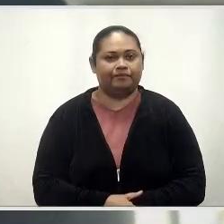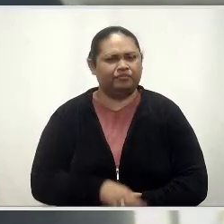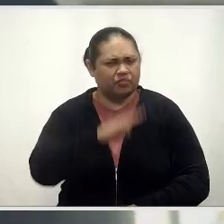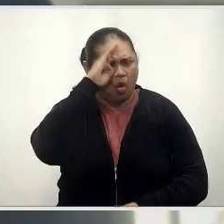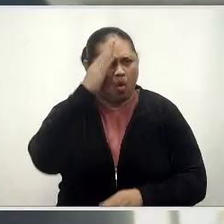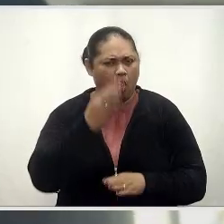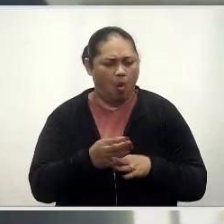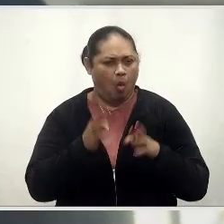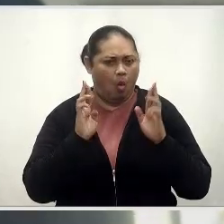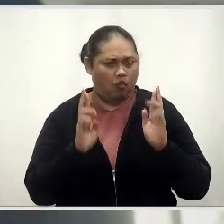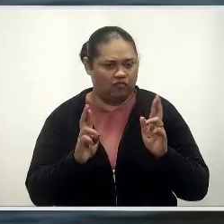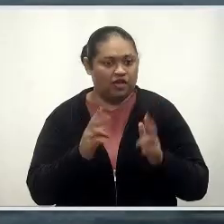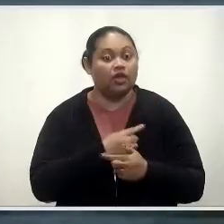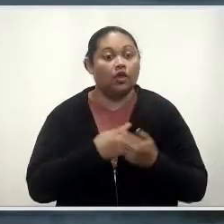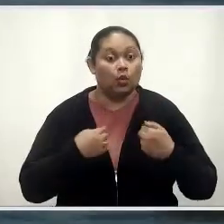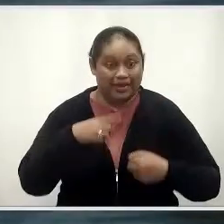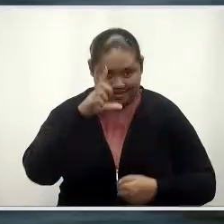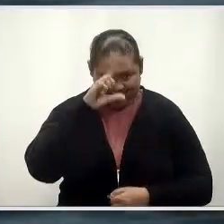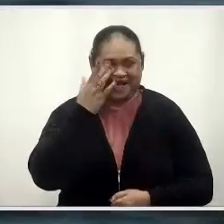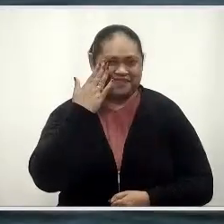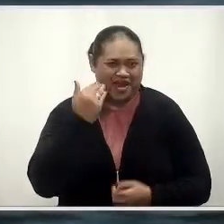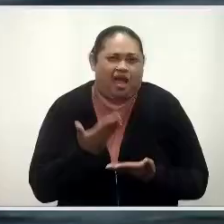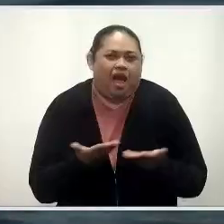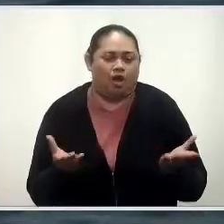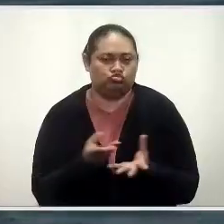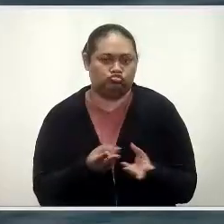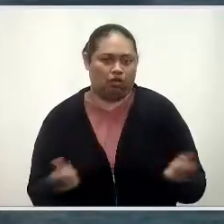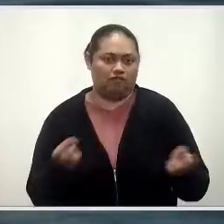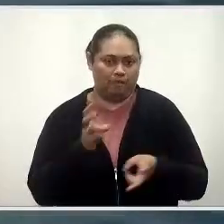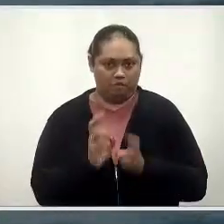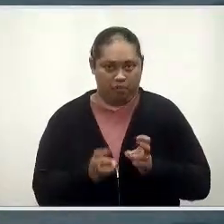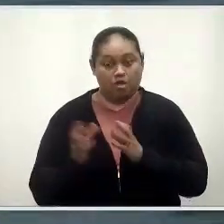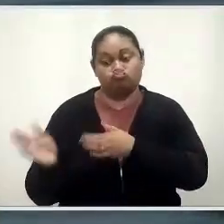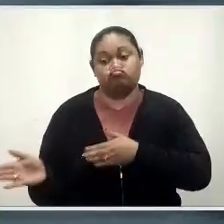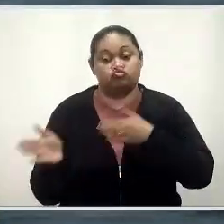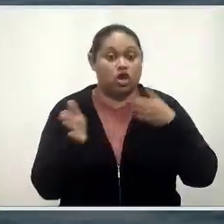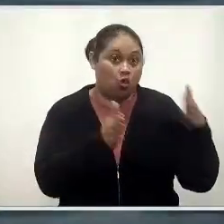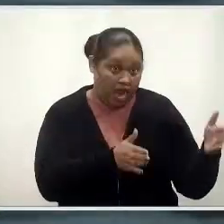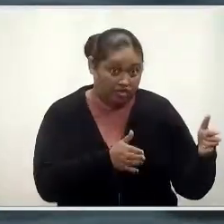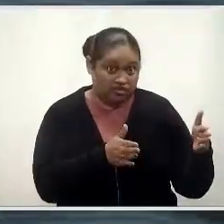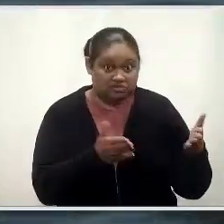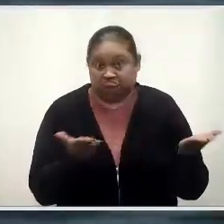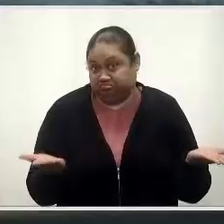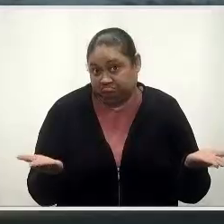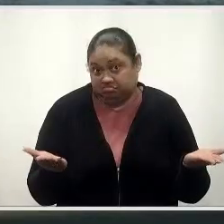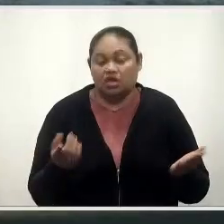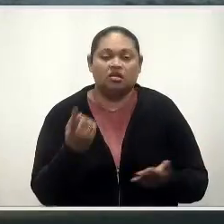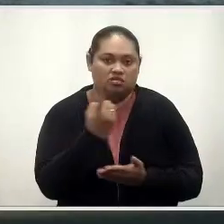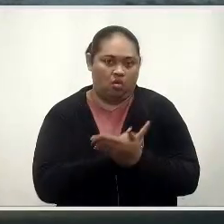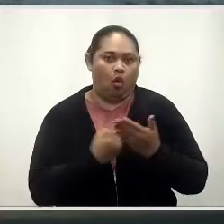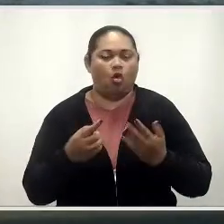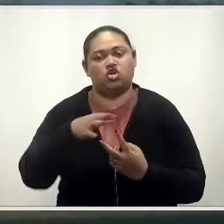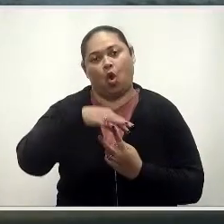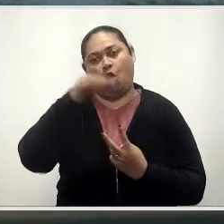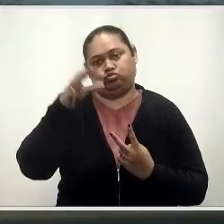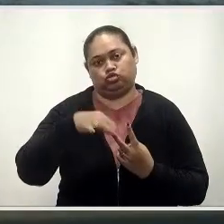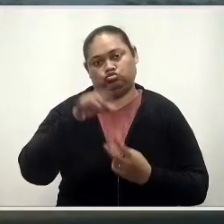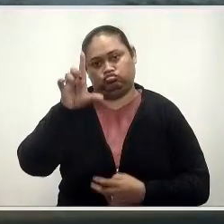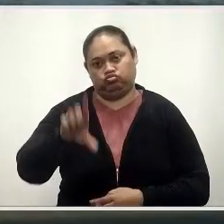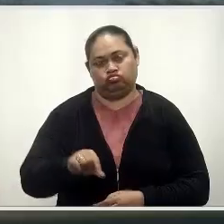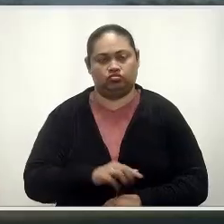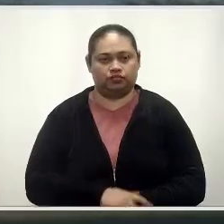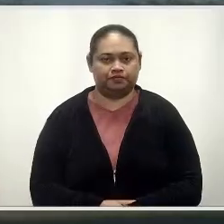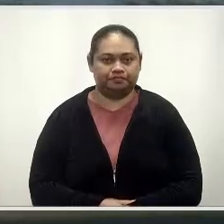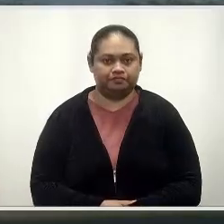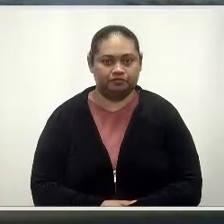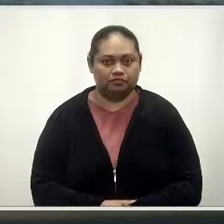hopefully that we can find the solution. However, he states that relocation may ultimately be the most practical option. As